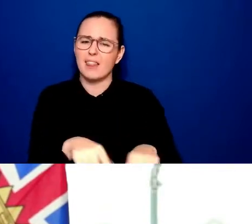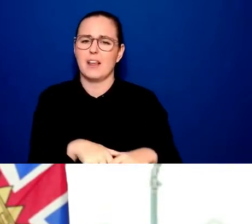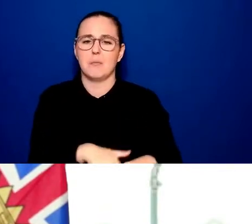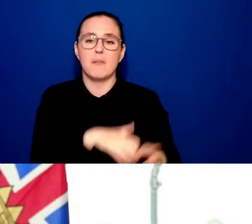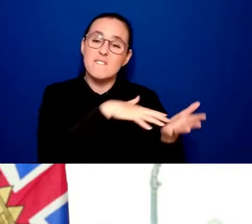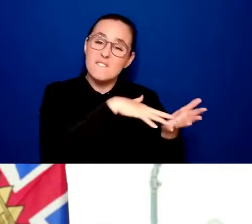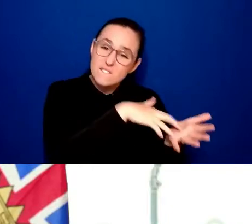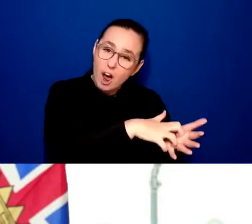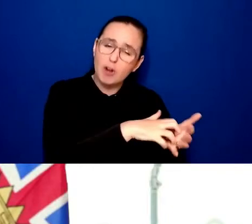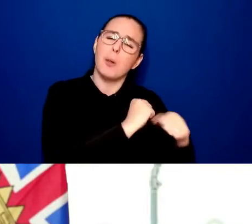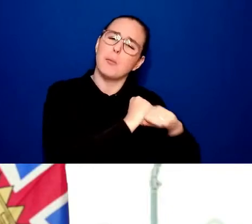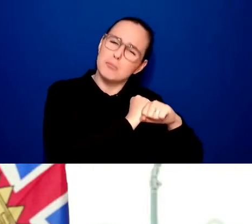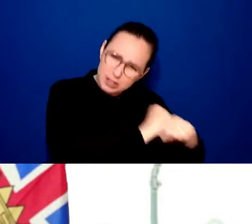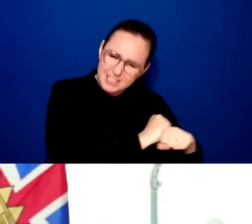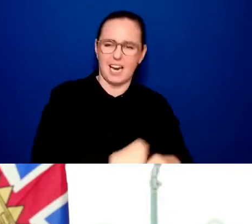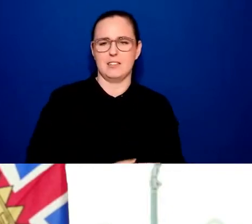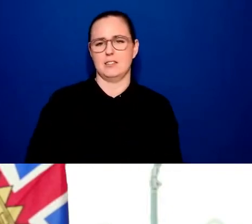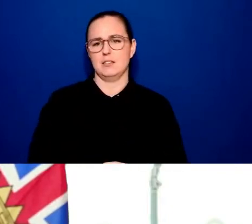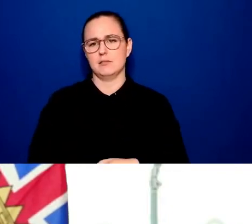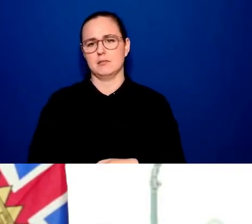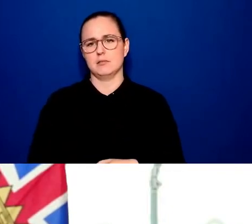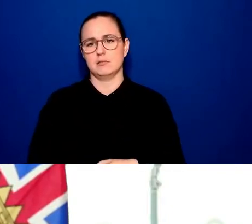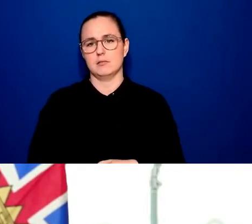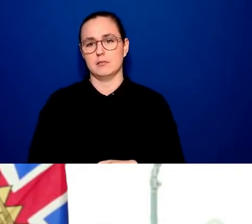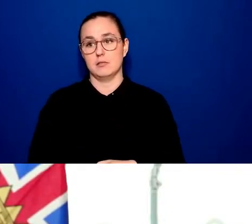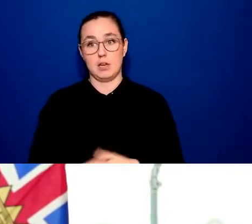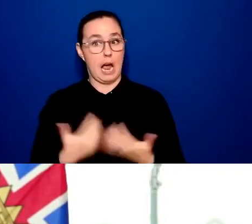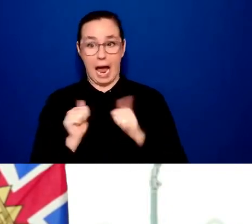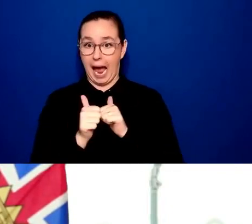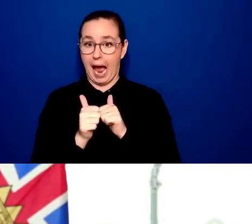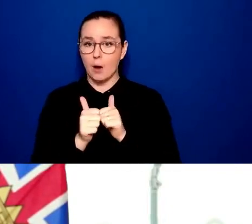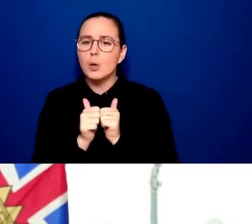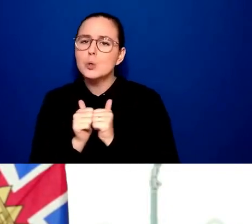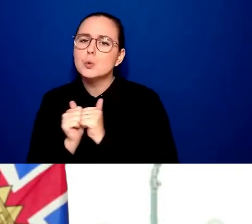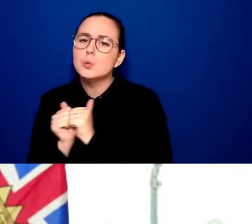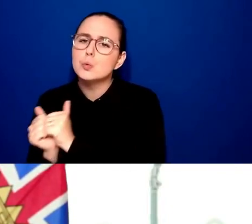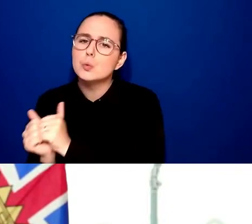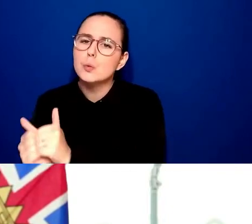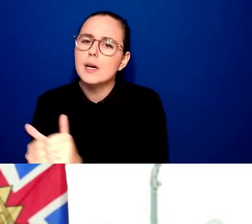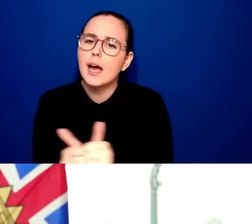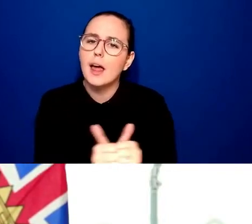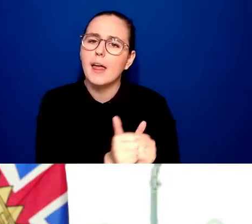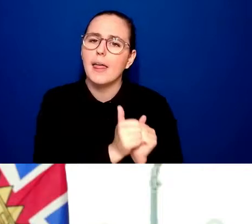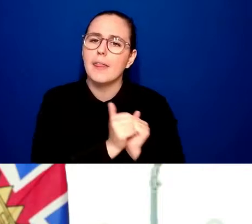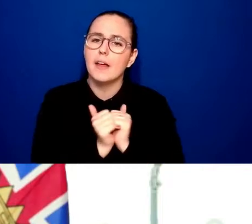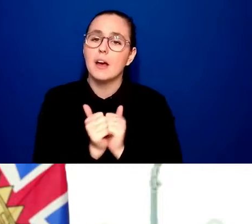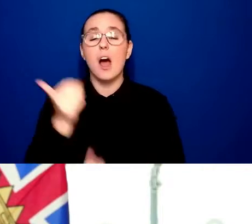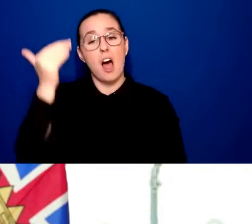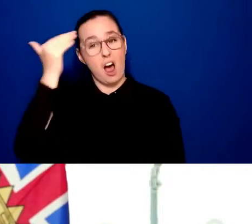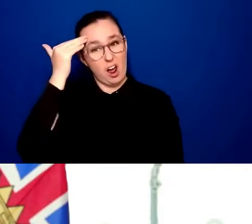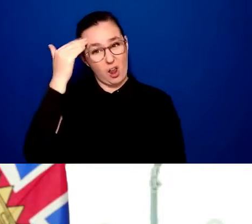These are the things that we do together in this storm that has been going on for a long time.